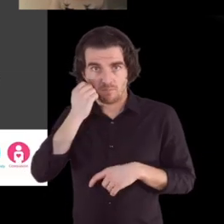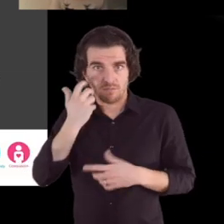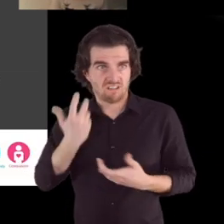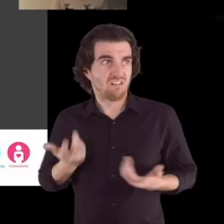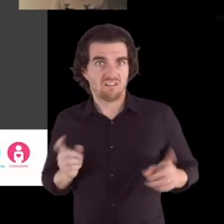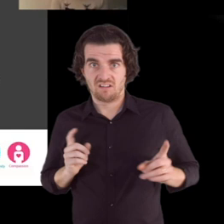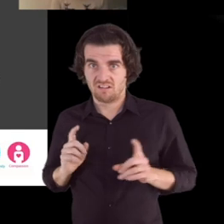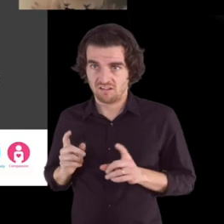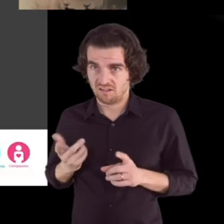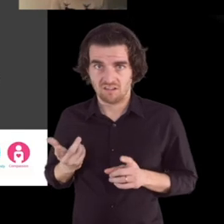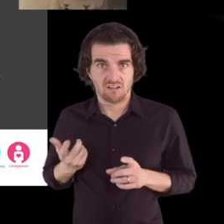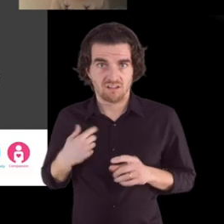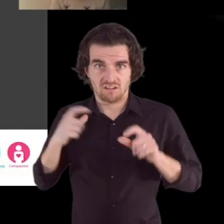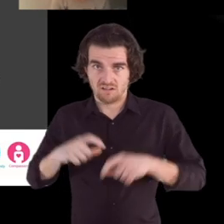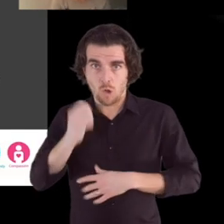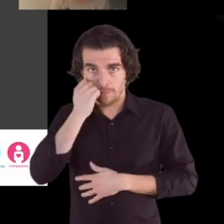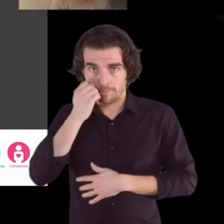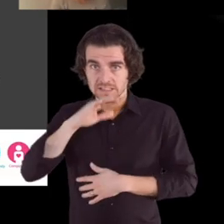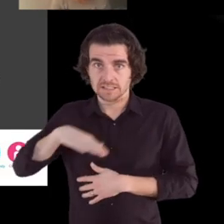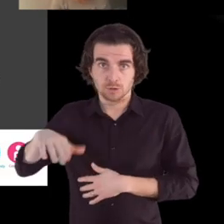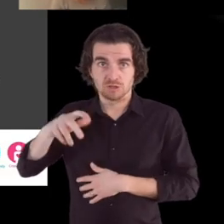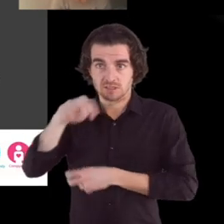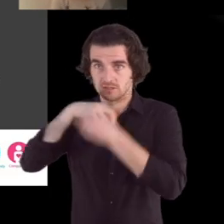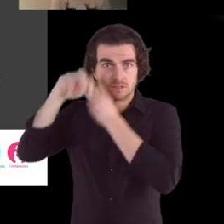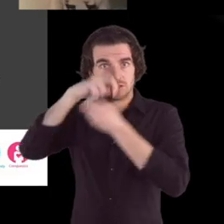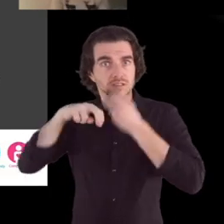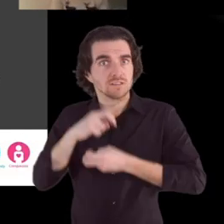it was, yeah, remember?